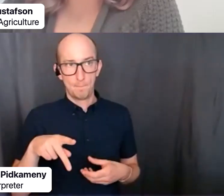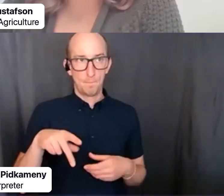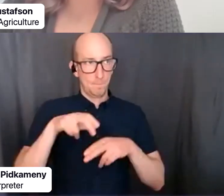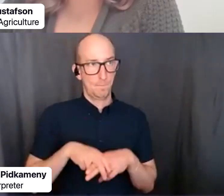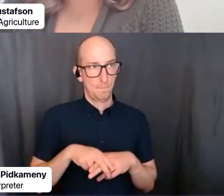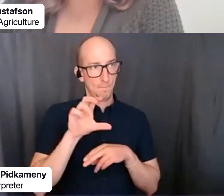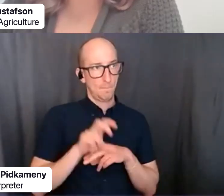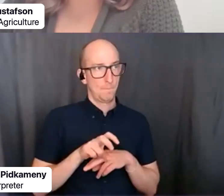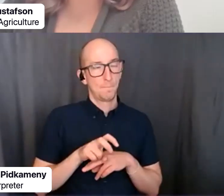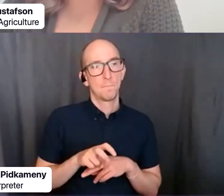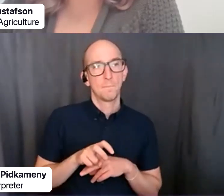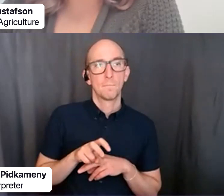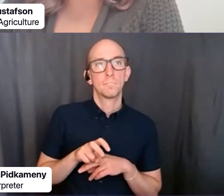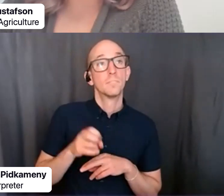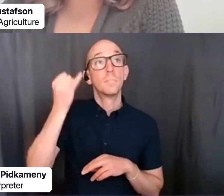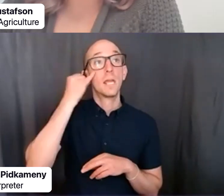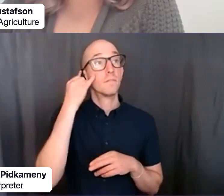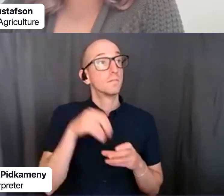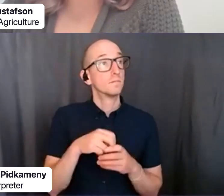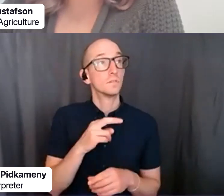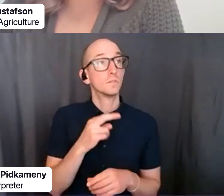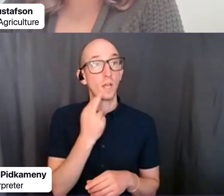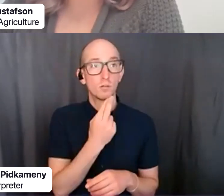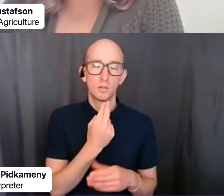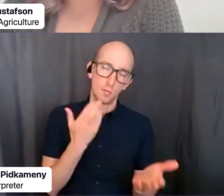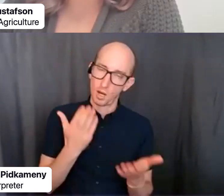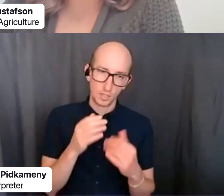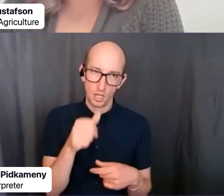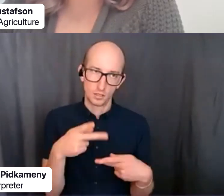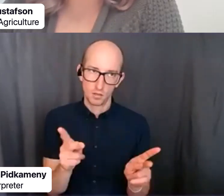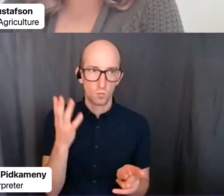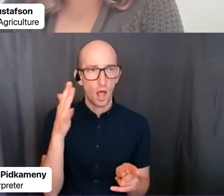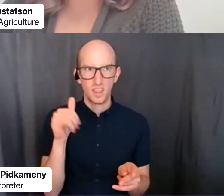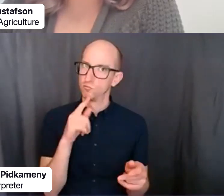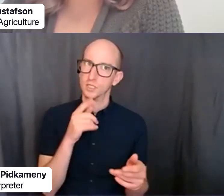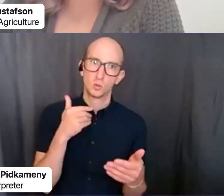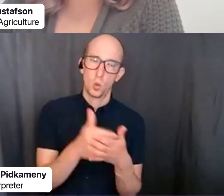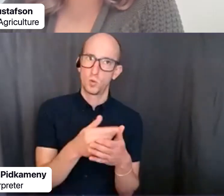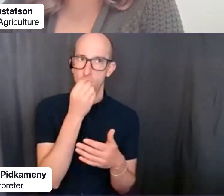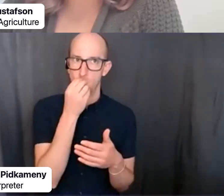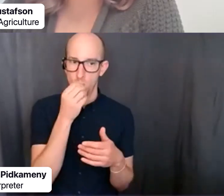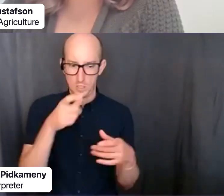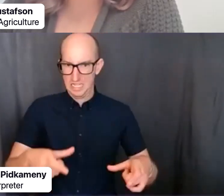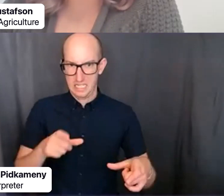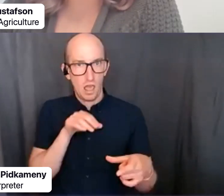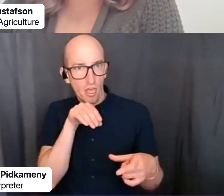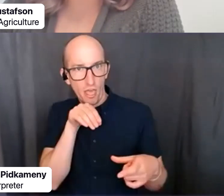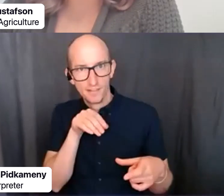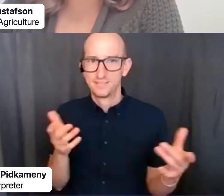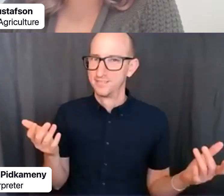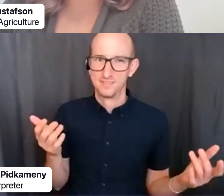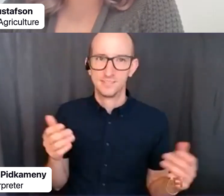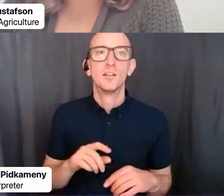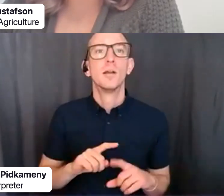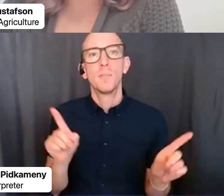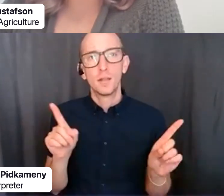So if you're at a restaurant, then, probably not, because that's getting really close to the food. But, you know, if